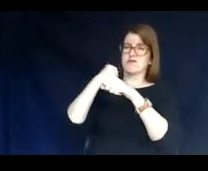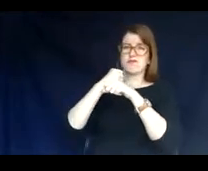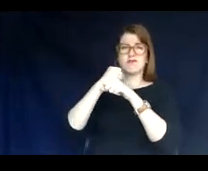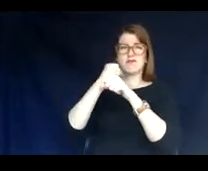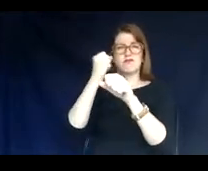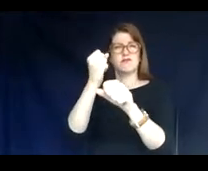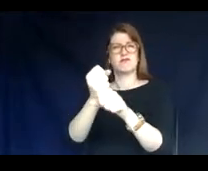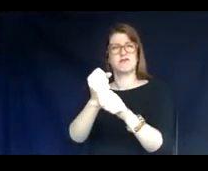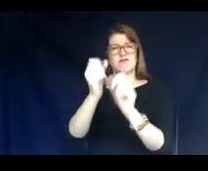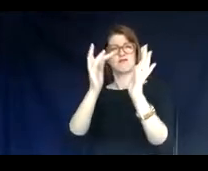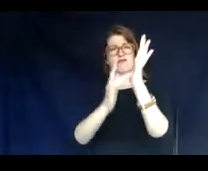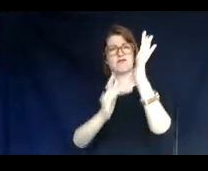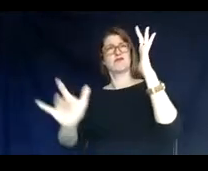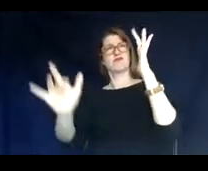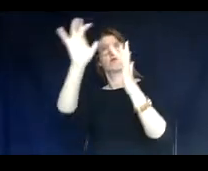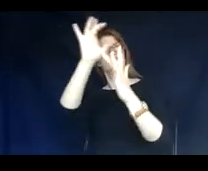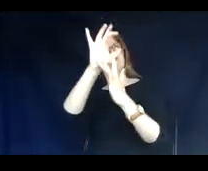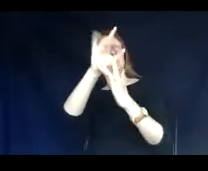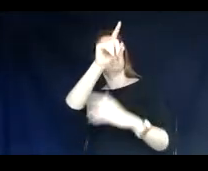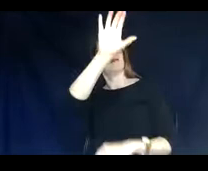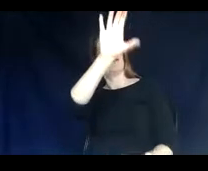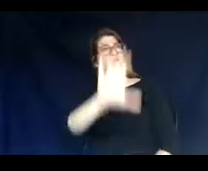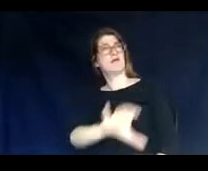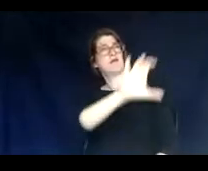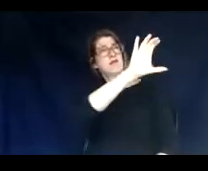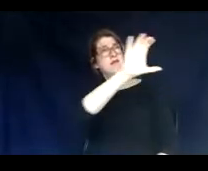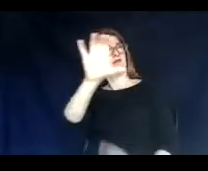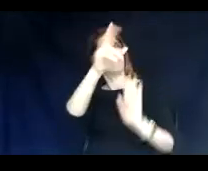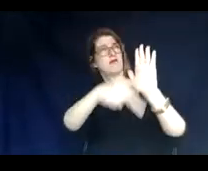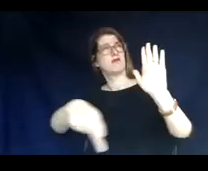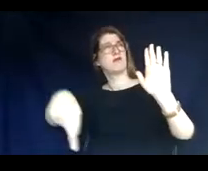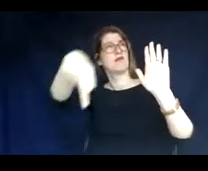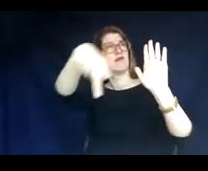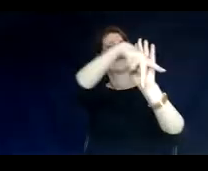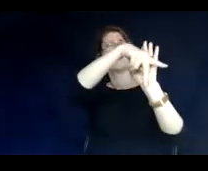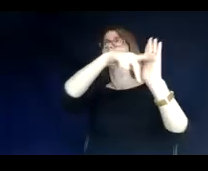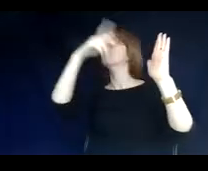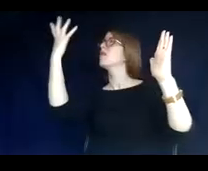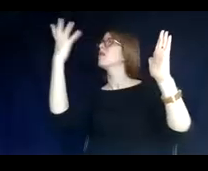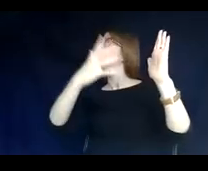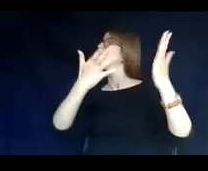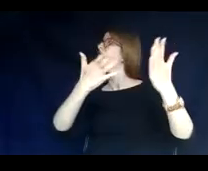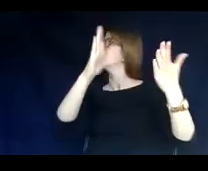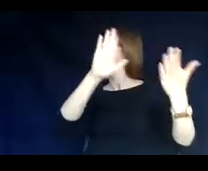created, light of the world, abandoned in darkness to die.